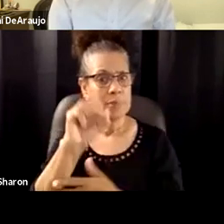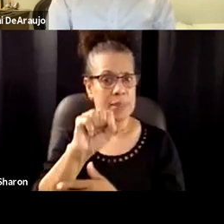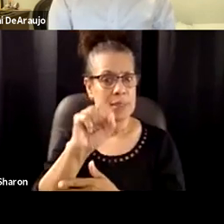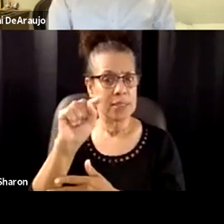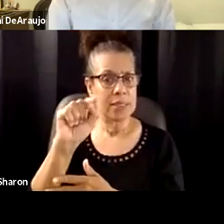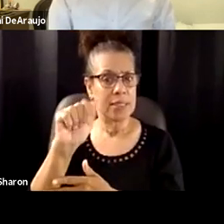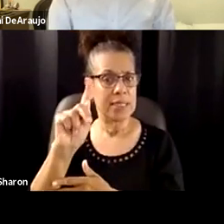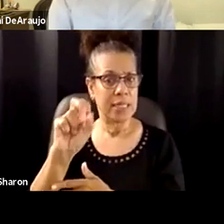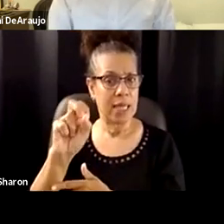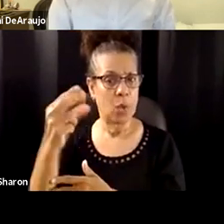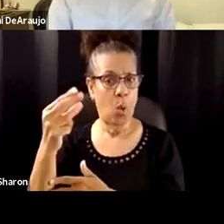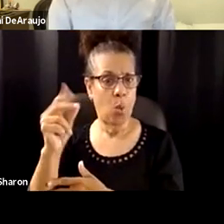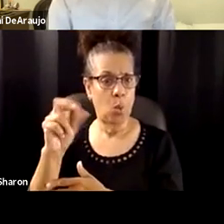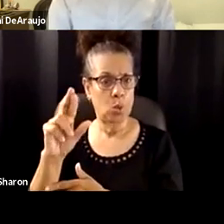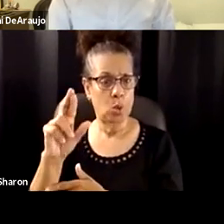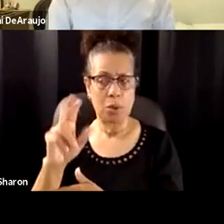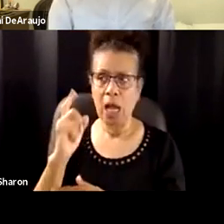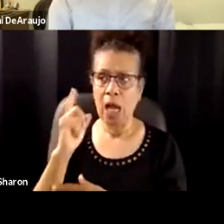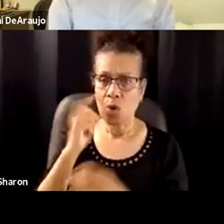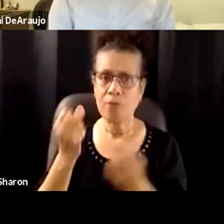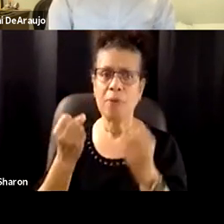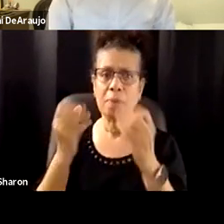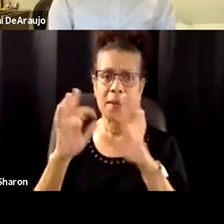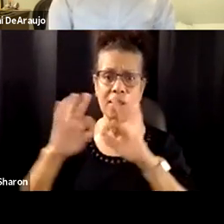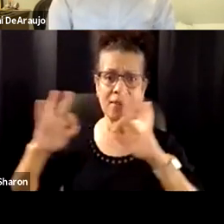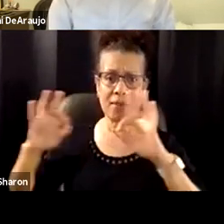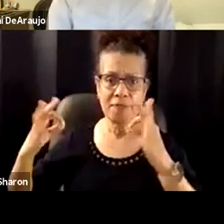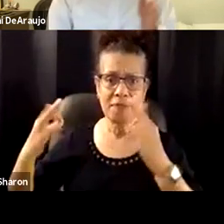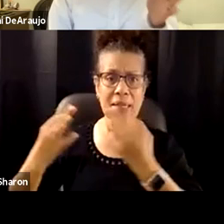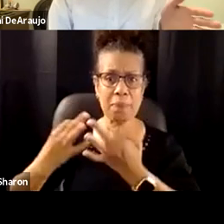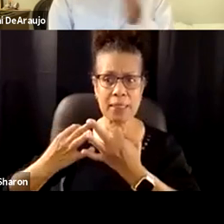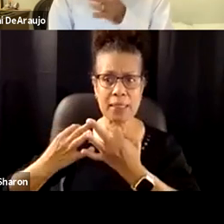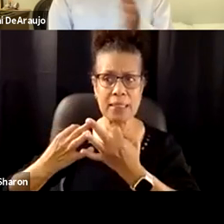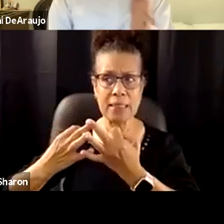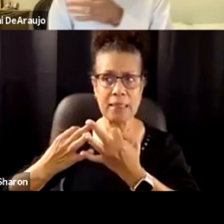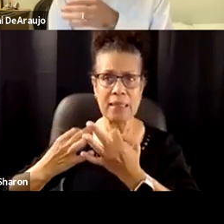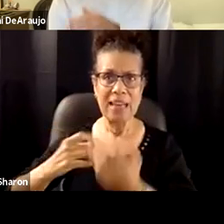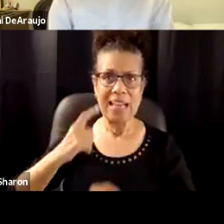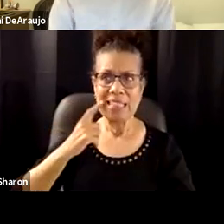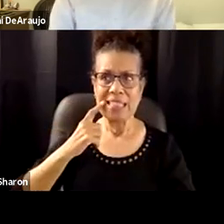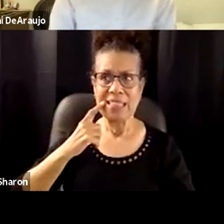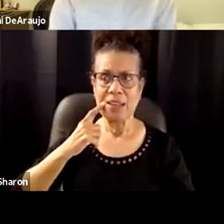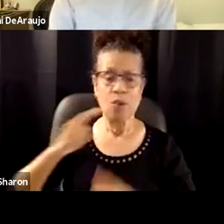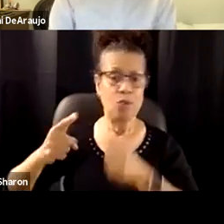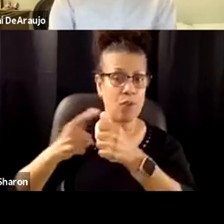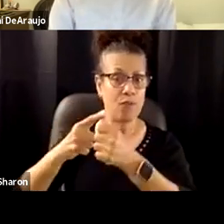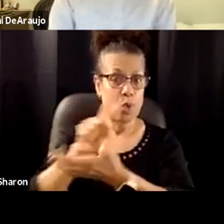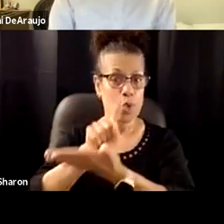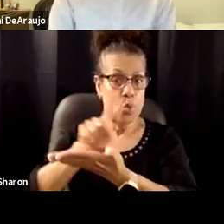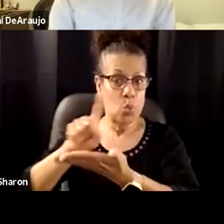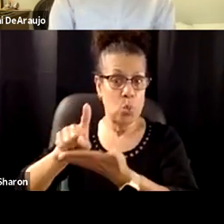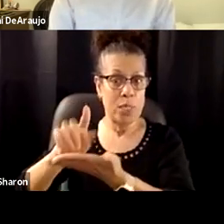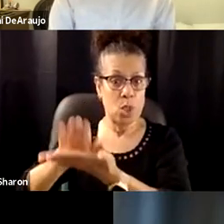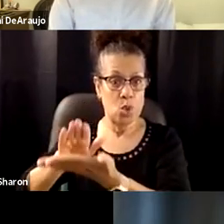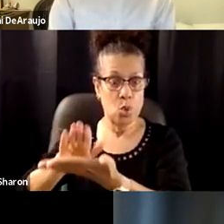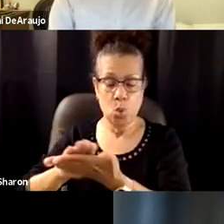past few weeks um heard from many of the families for whom uh the first uh the lead-up in particular to the first week of school was a